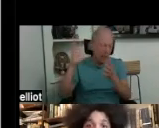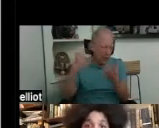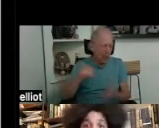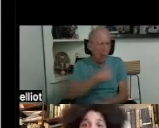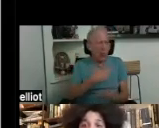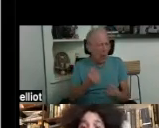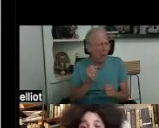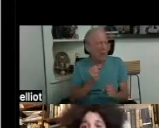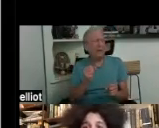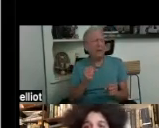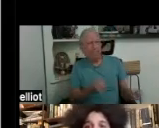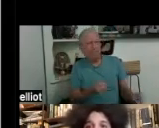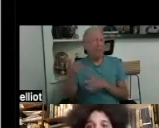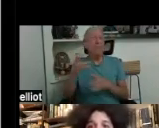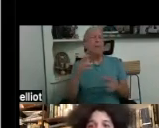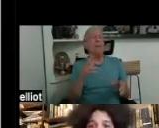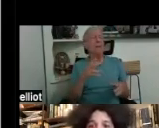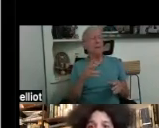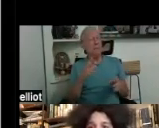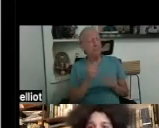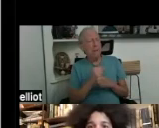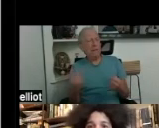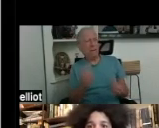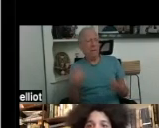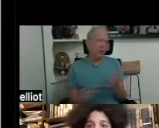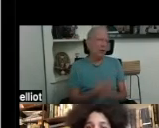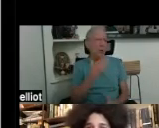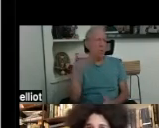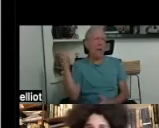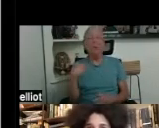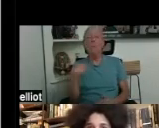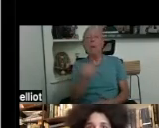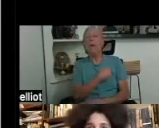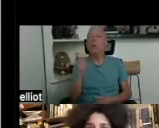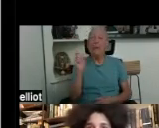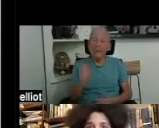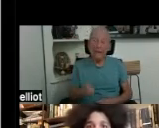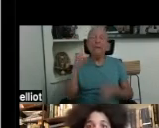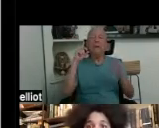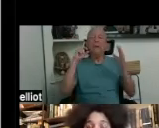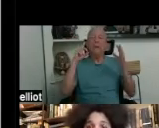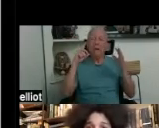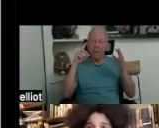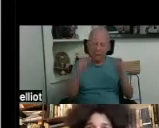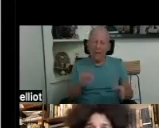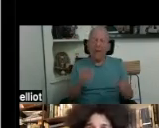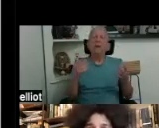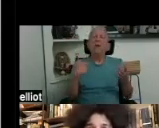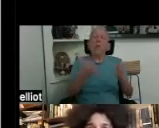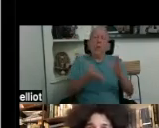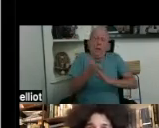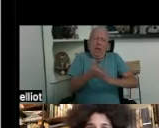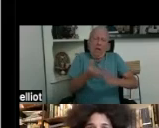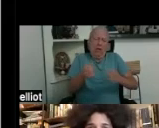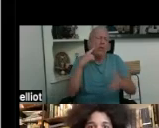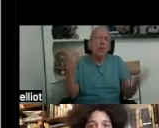But before we can figure out how to govern, we must first define what we are governing for. What kind of power dynamics do we